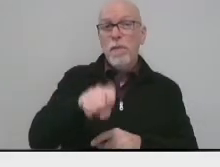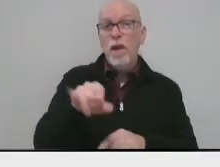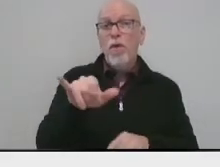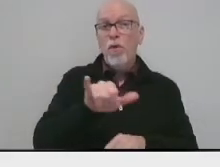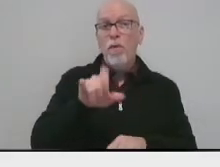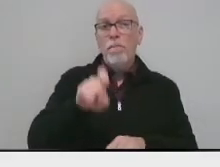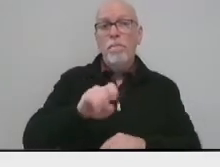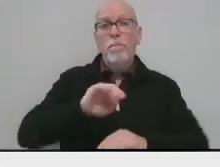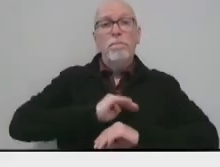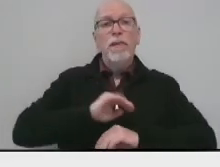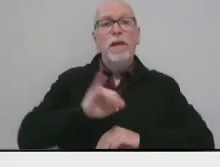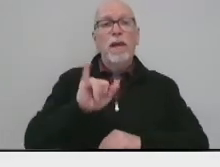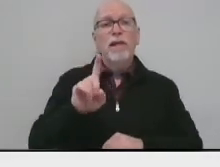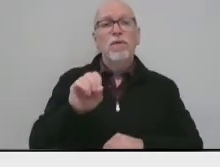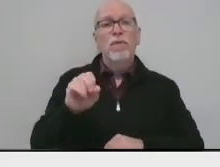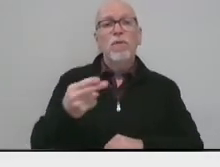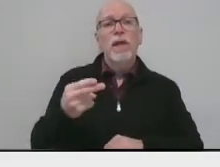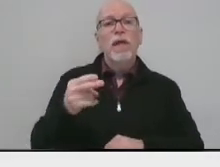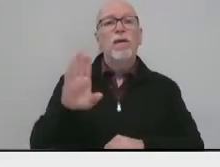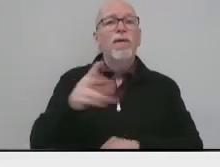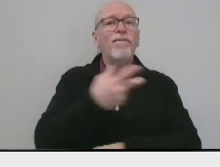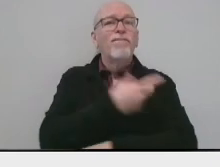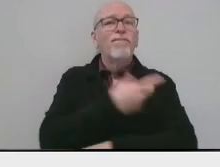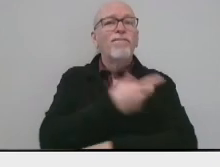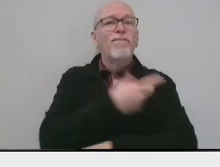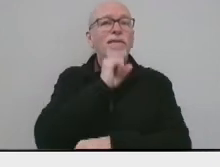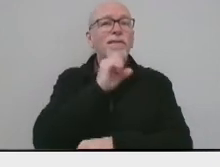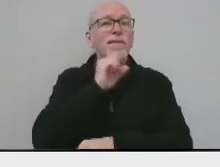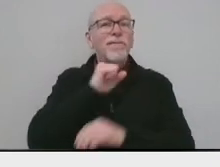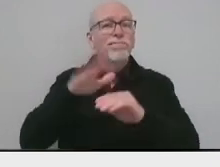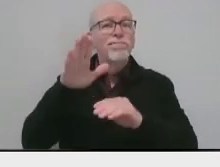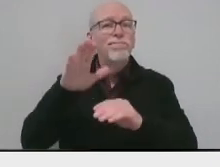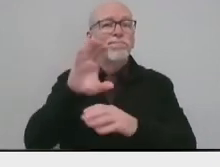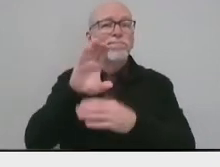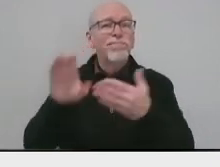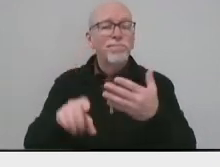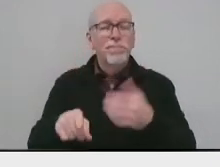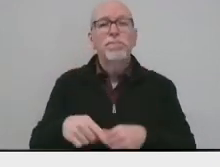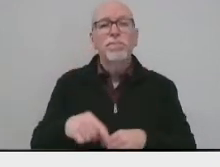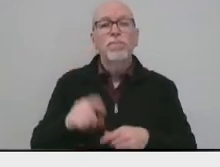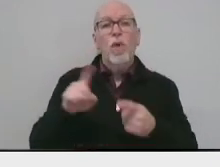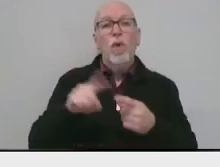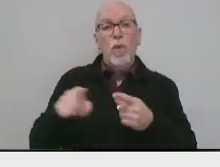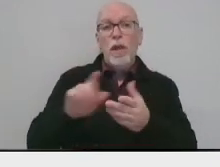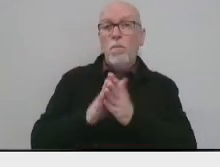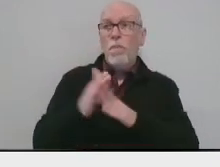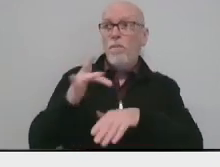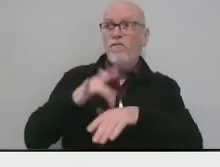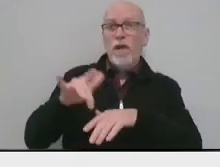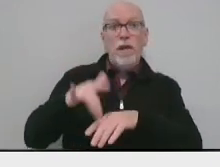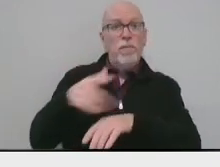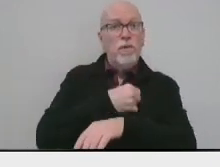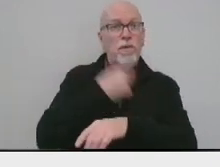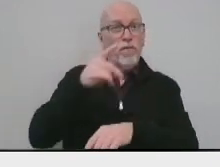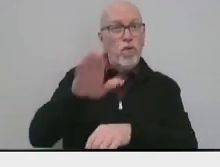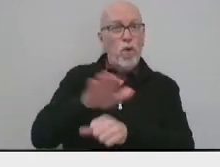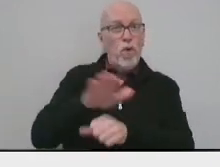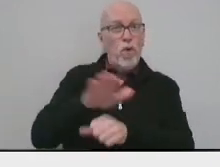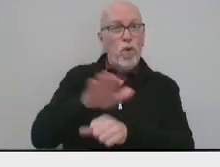vaccine eligibility criteria. As vaccine becomes available from the local health departments through